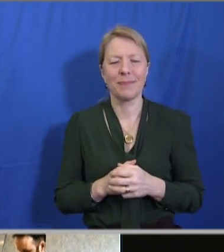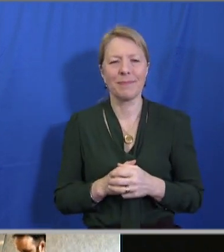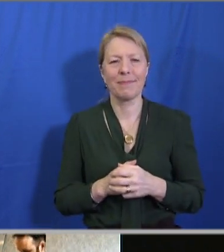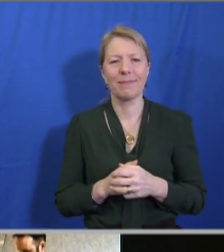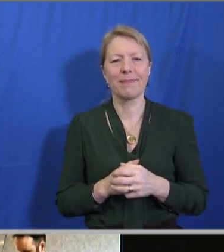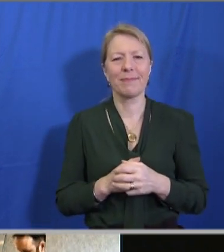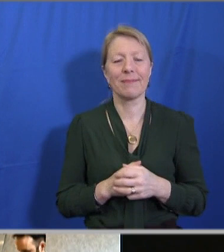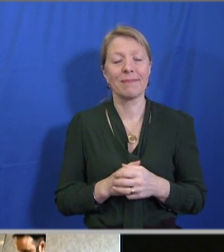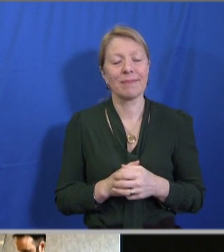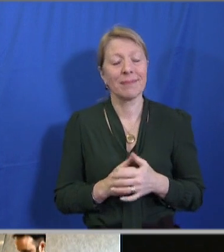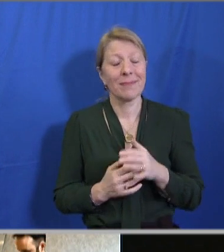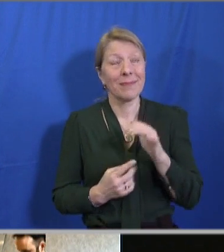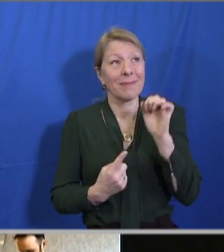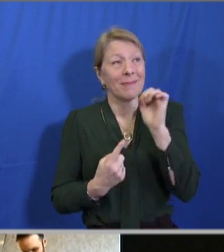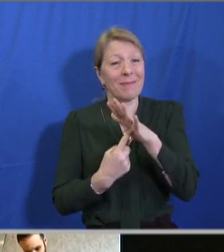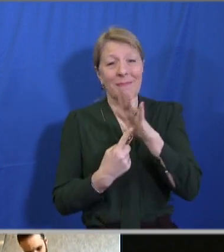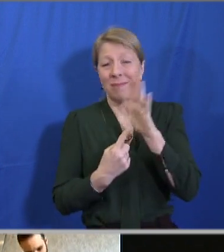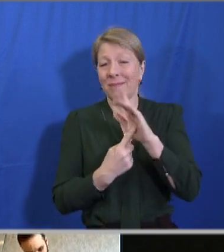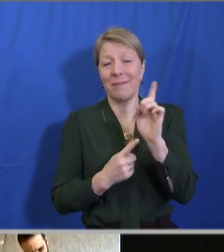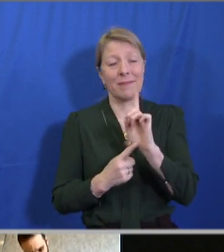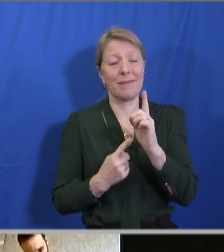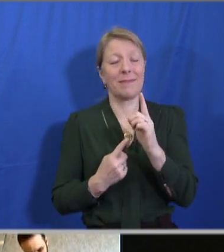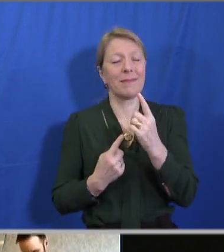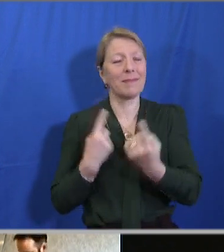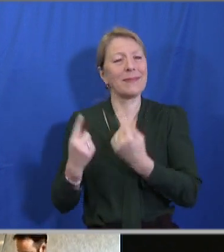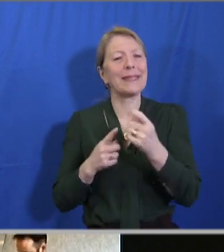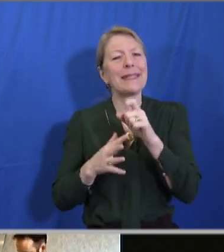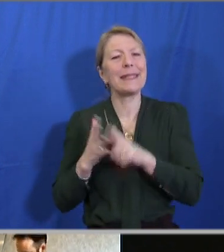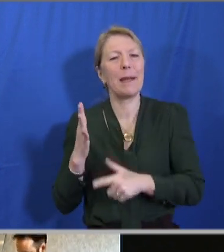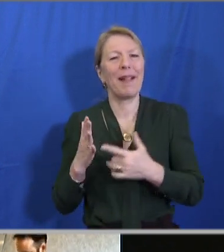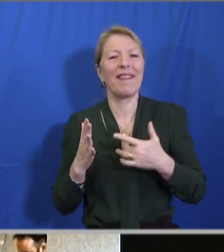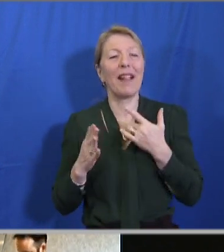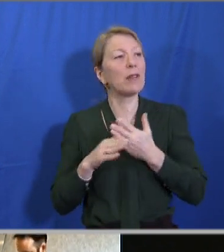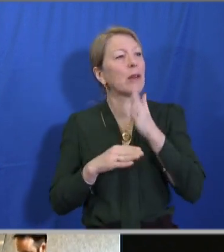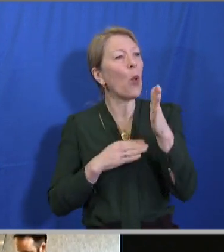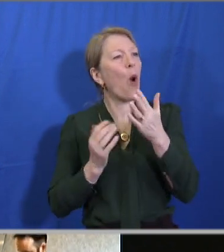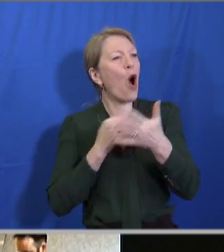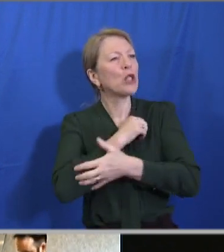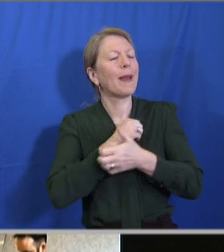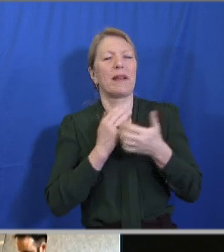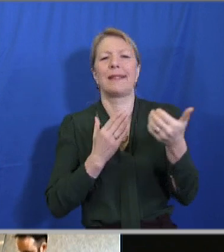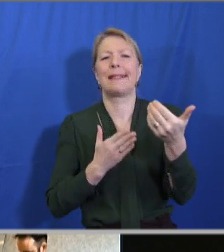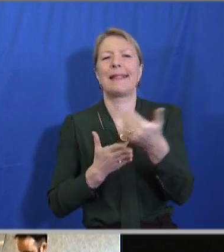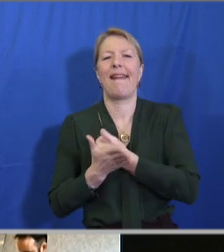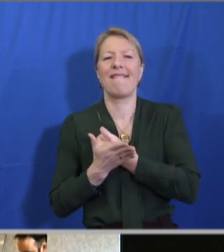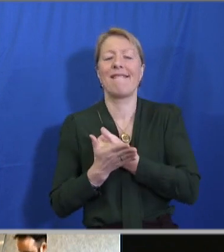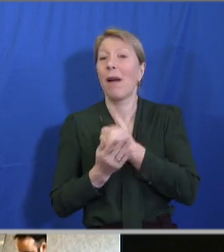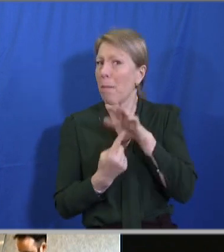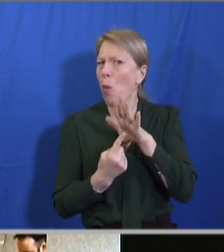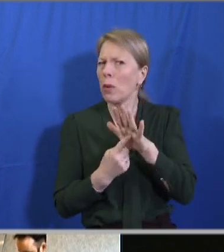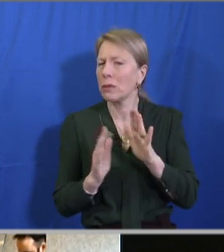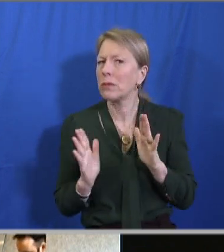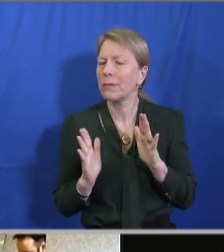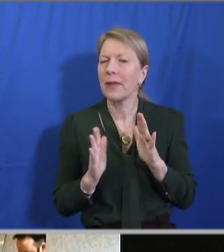of course of vital importance to disabled people in particular. And the Belfast Trust has had a proactive disability